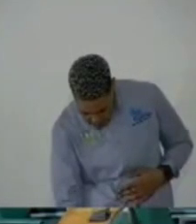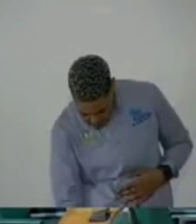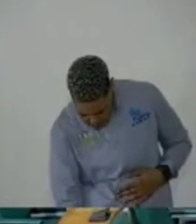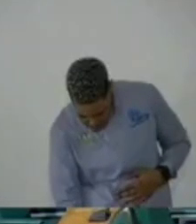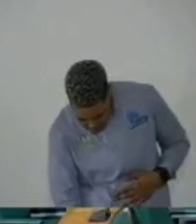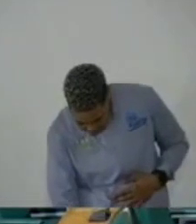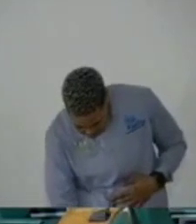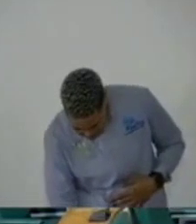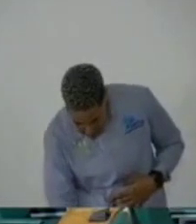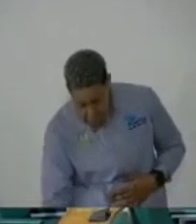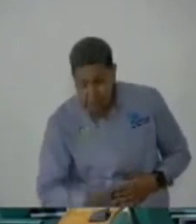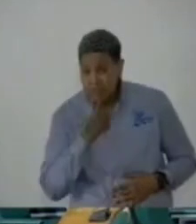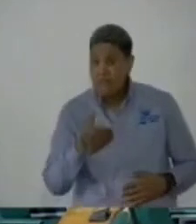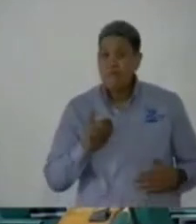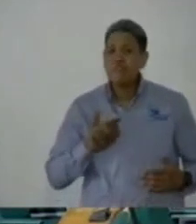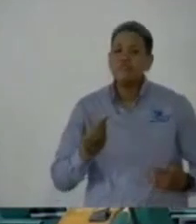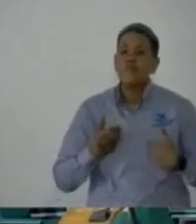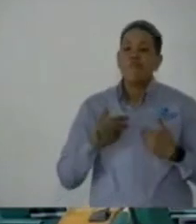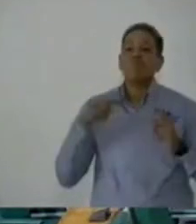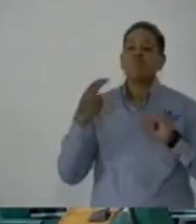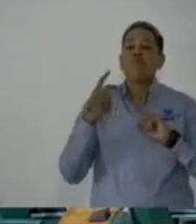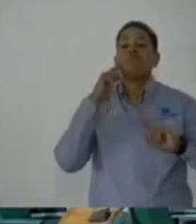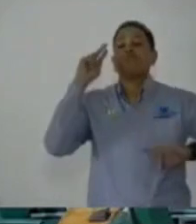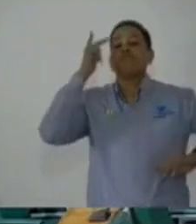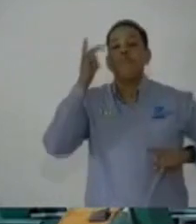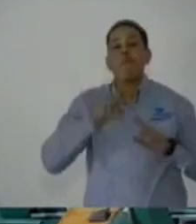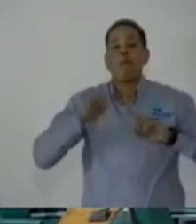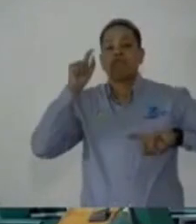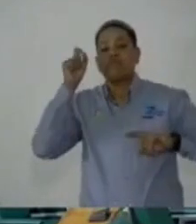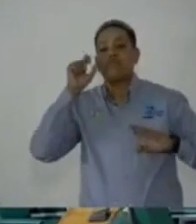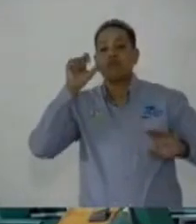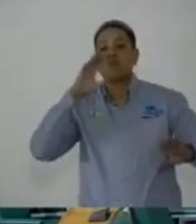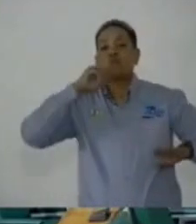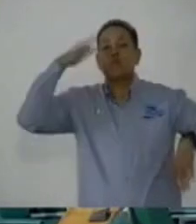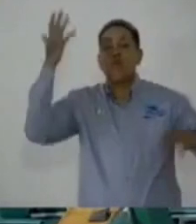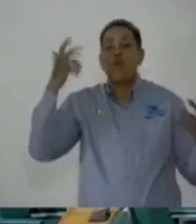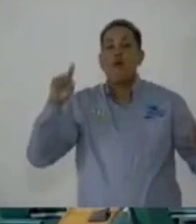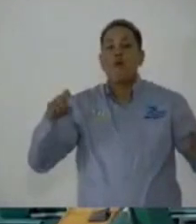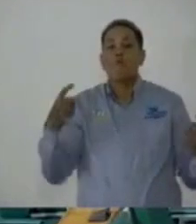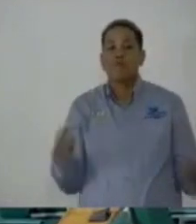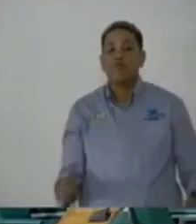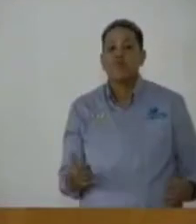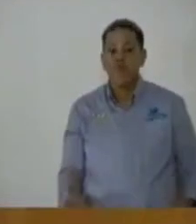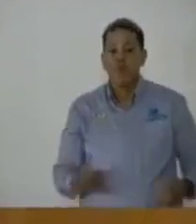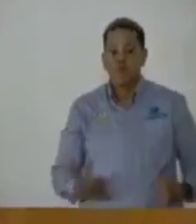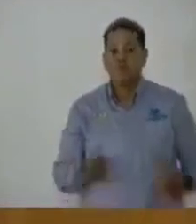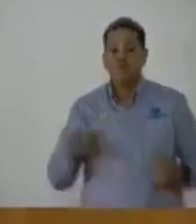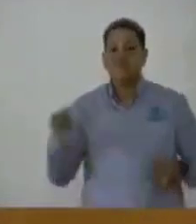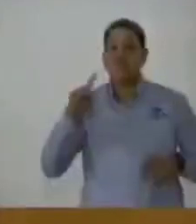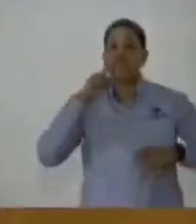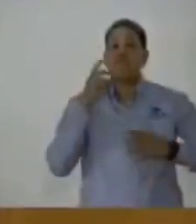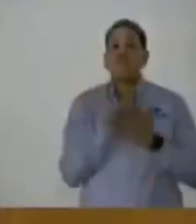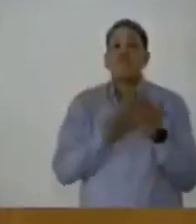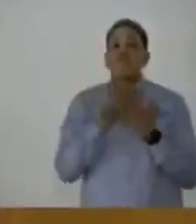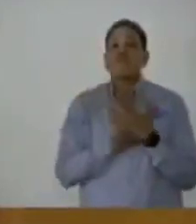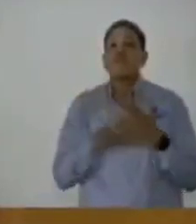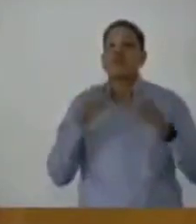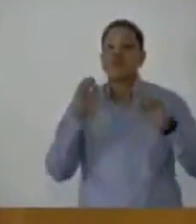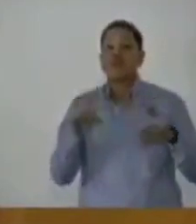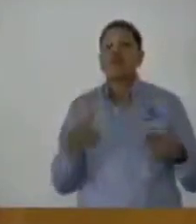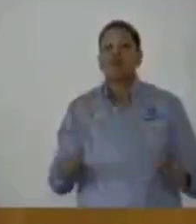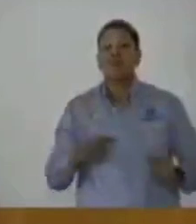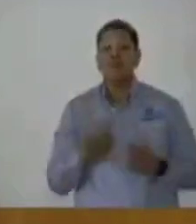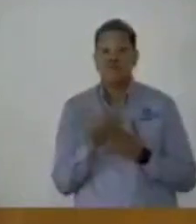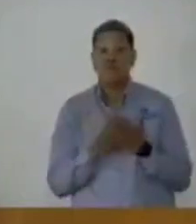I am over the hill now. But let us look at what will happen now. So the revenue portion, as I said, revenue